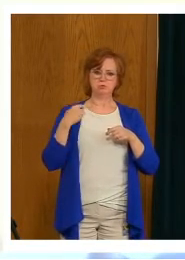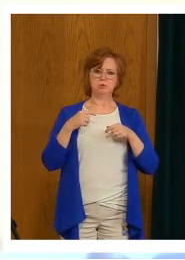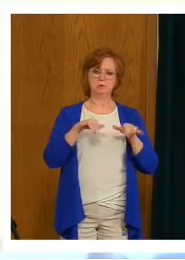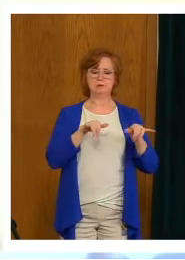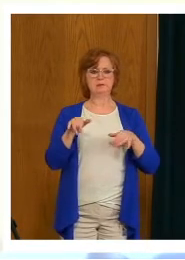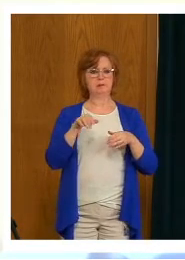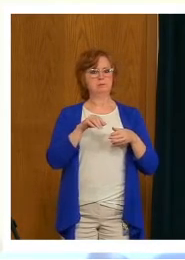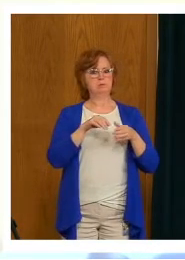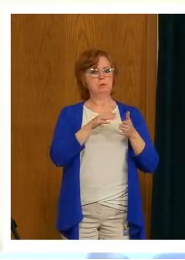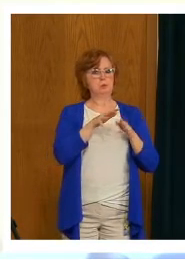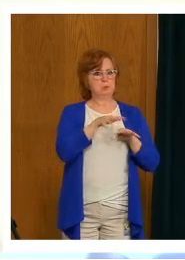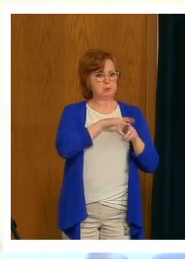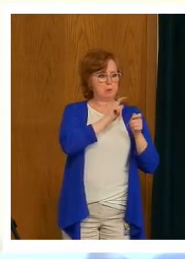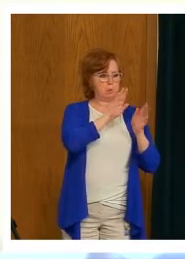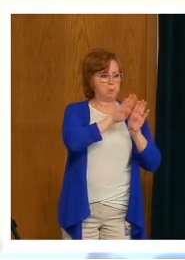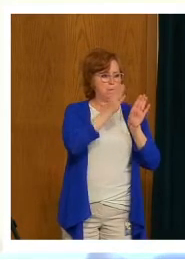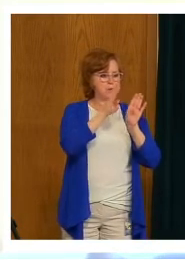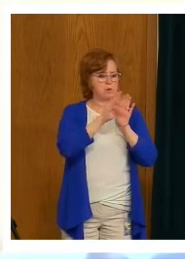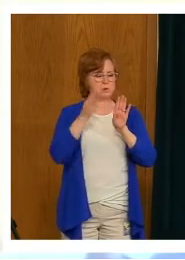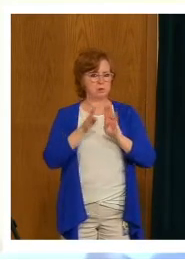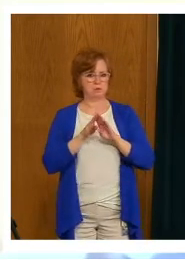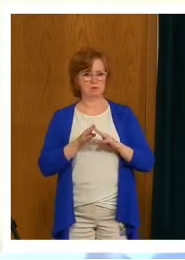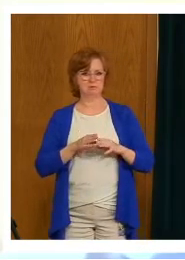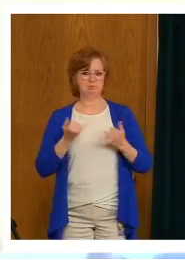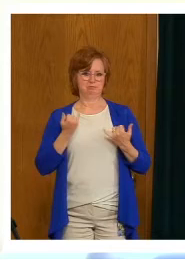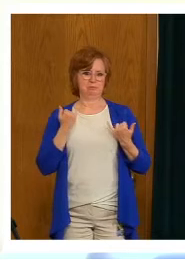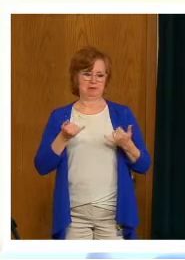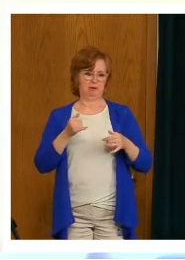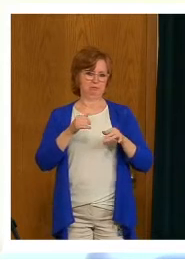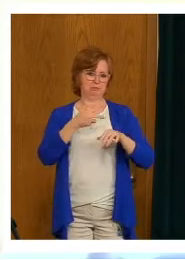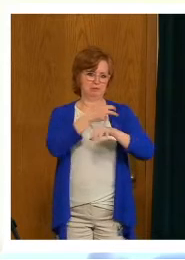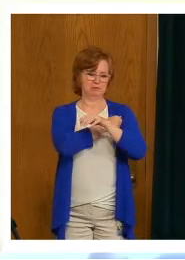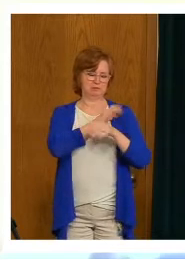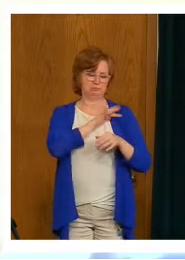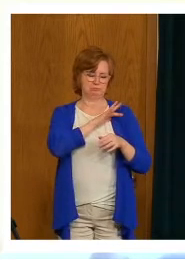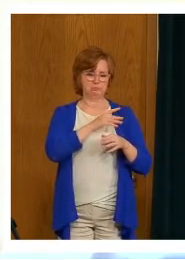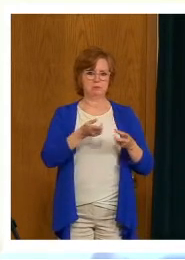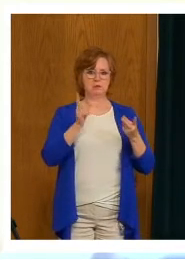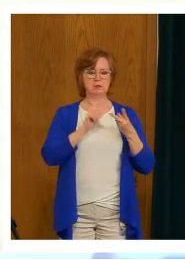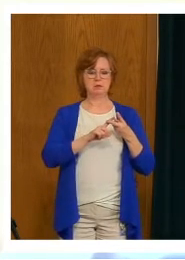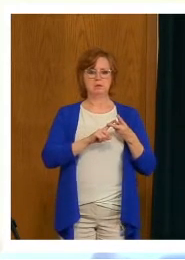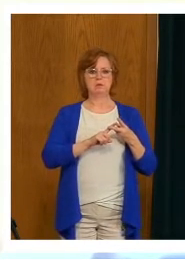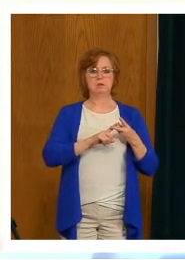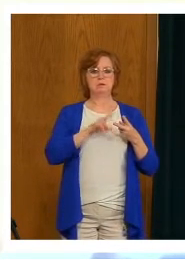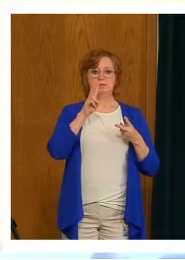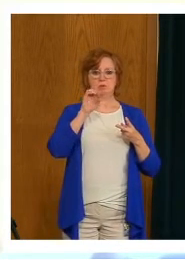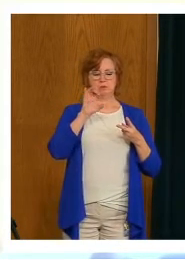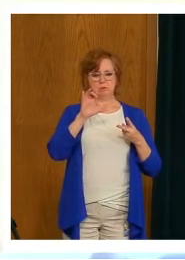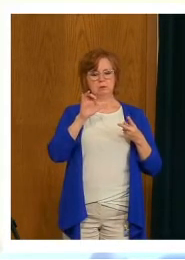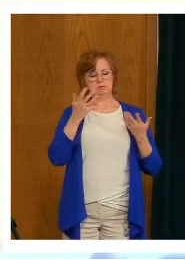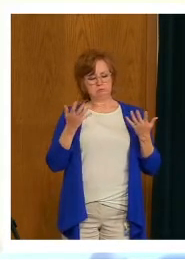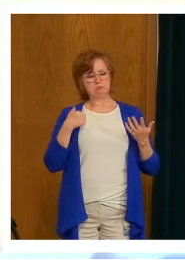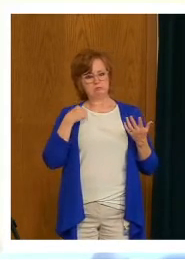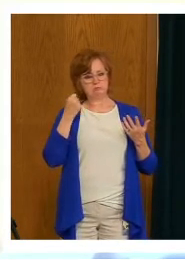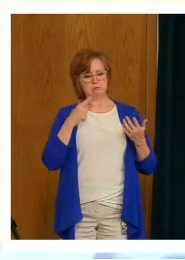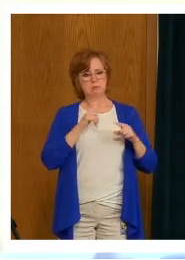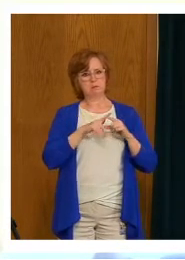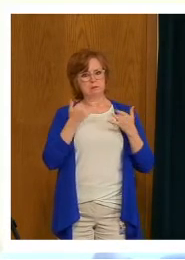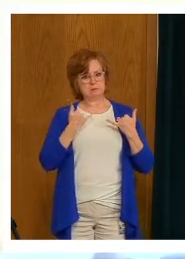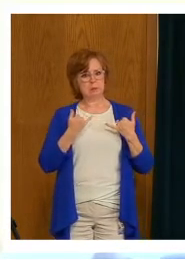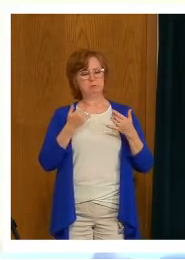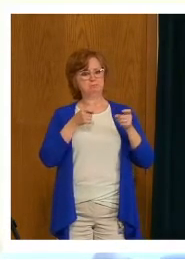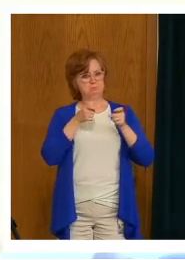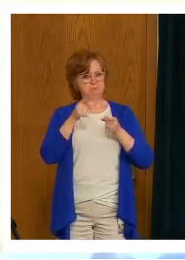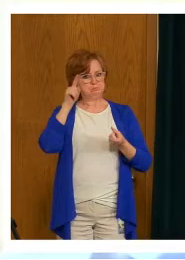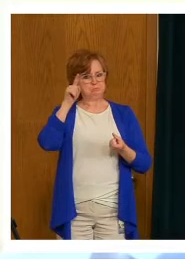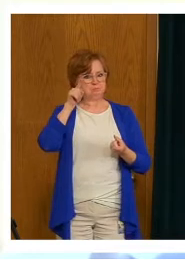were low, but we have the additional protection of vaccines and some additional concern of variants of concern, but we know how to handle them. We were able to